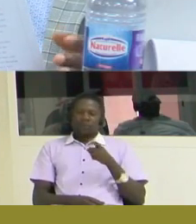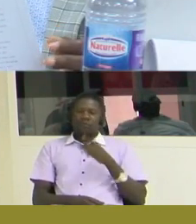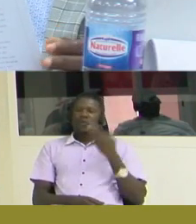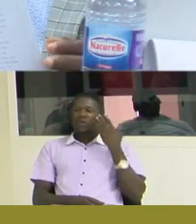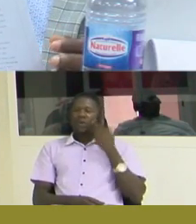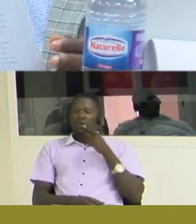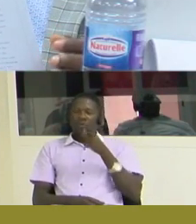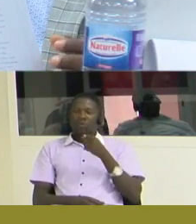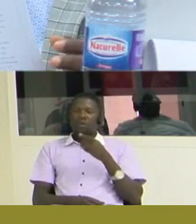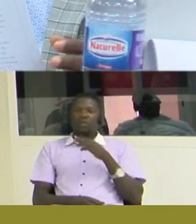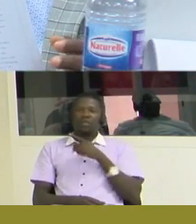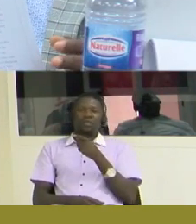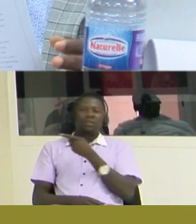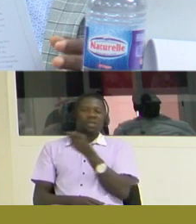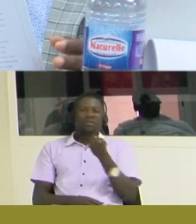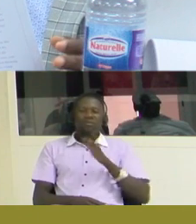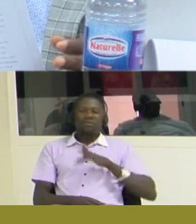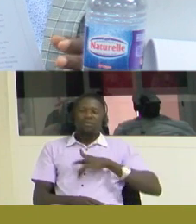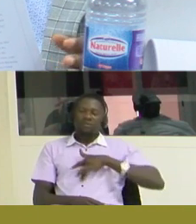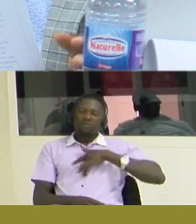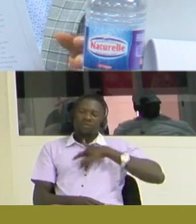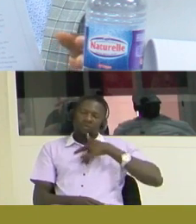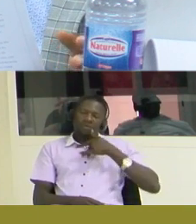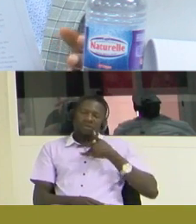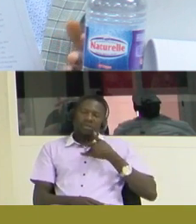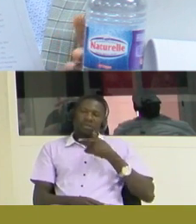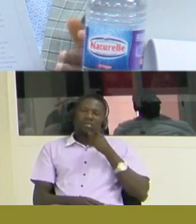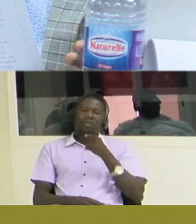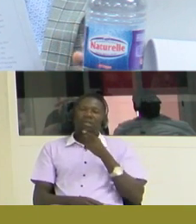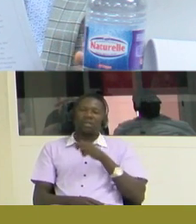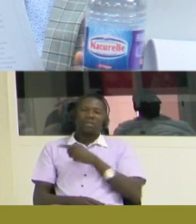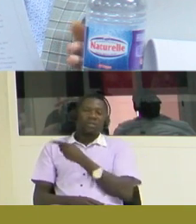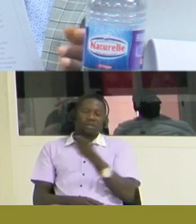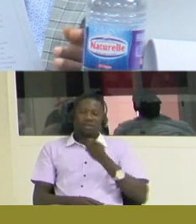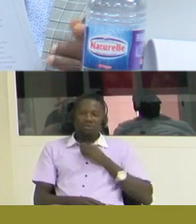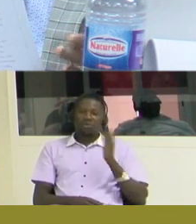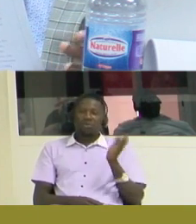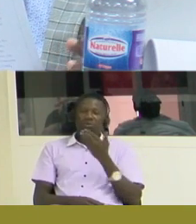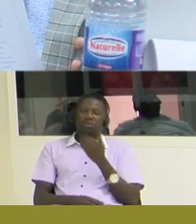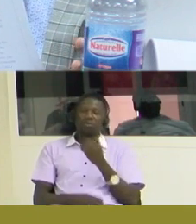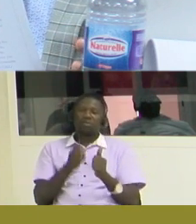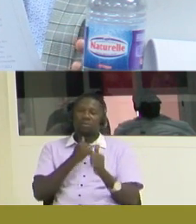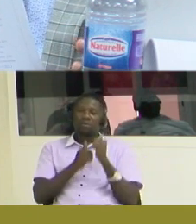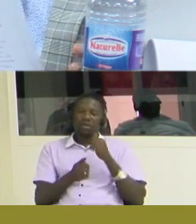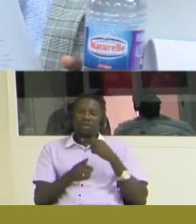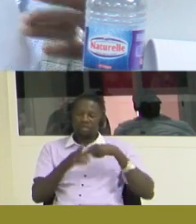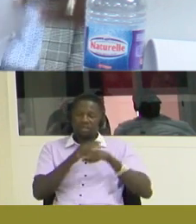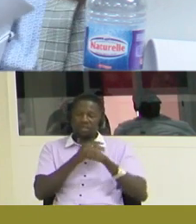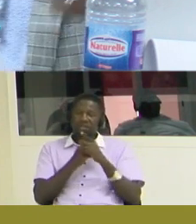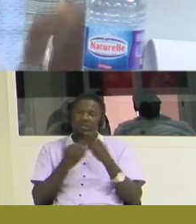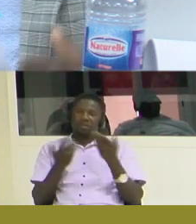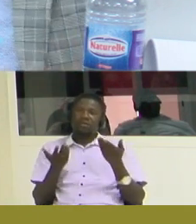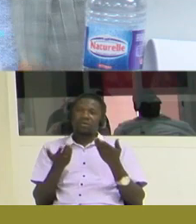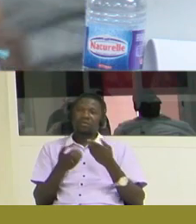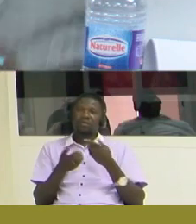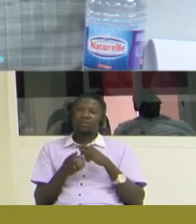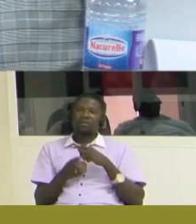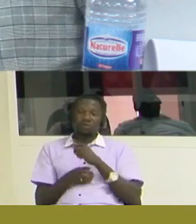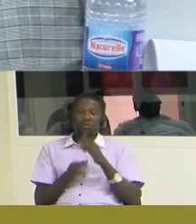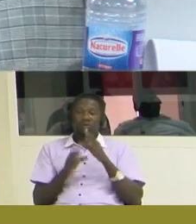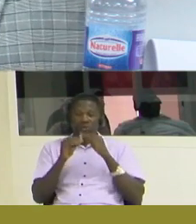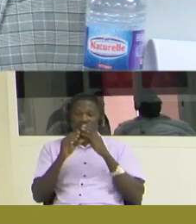did that feeling that they could come back and he was talking about